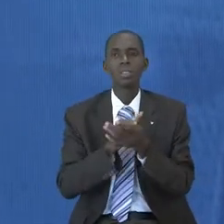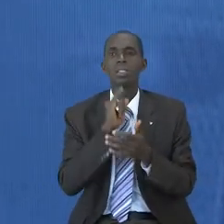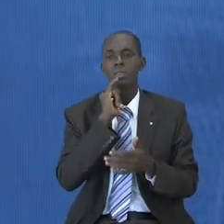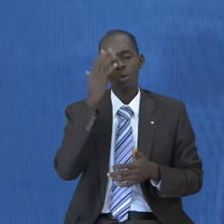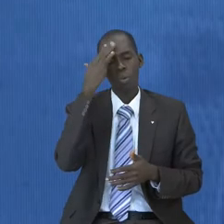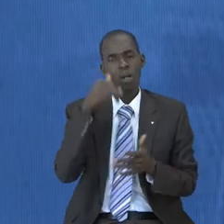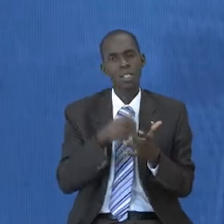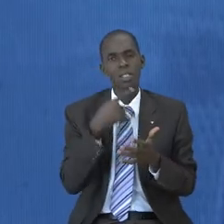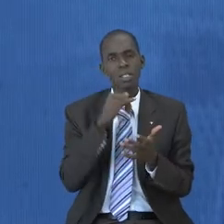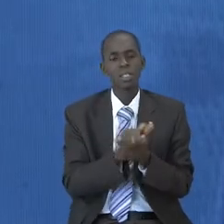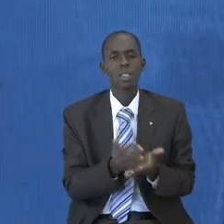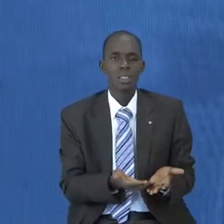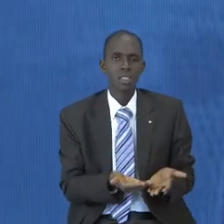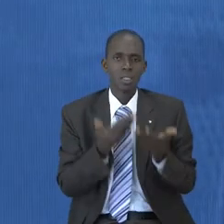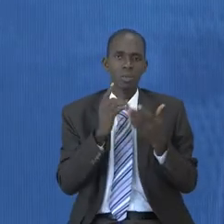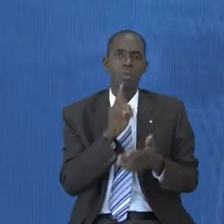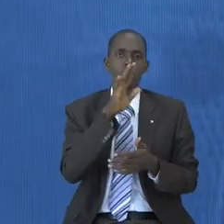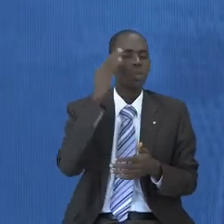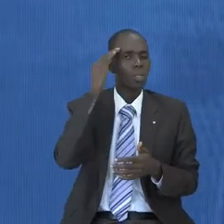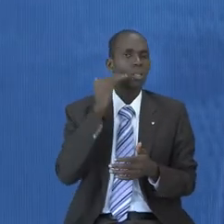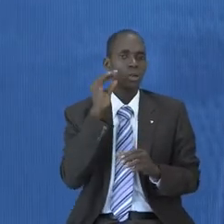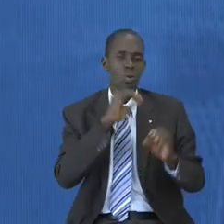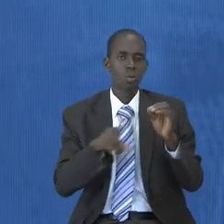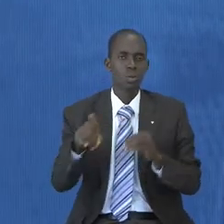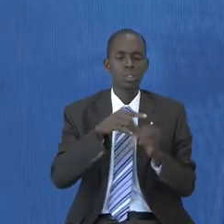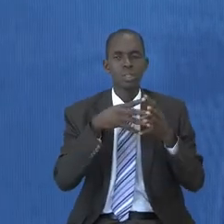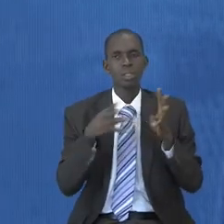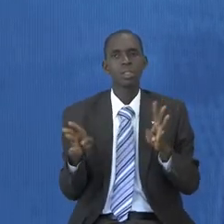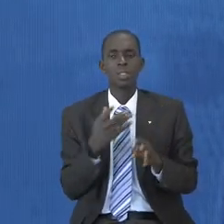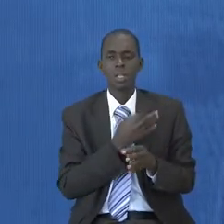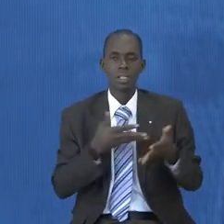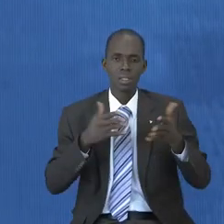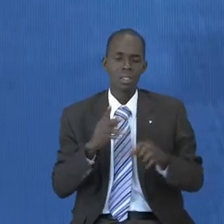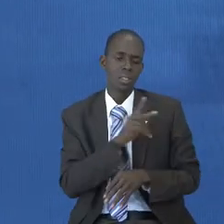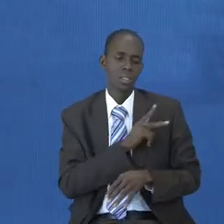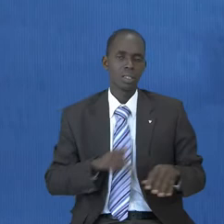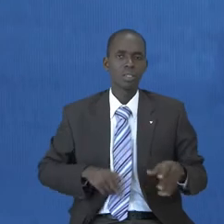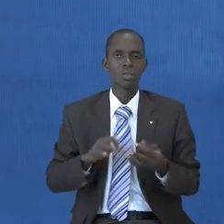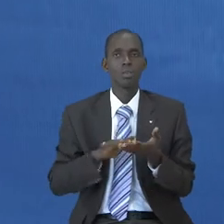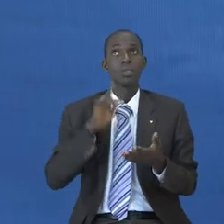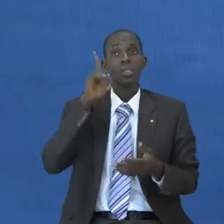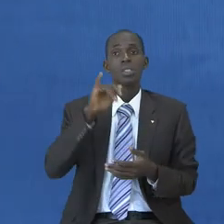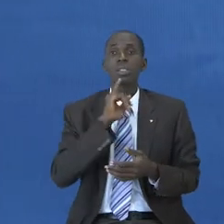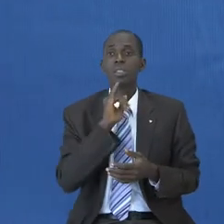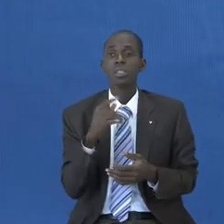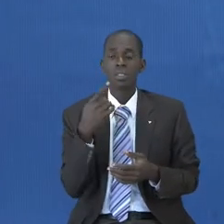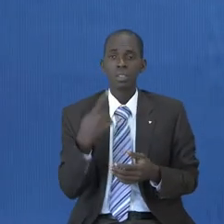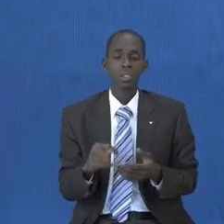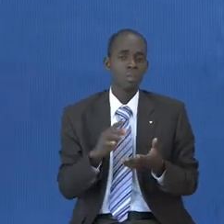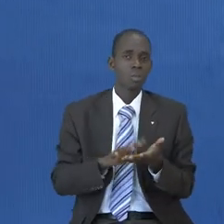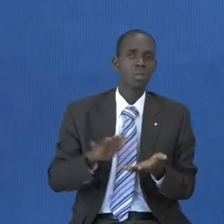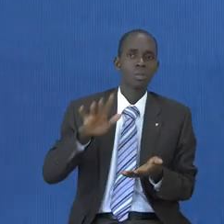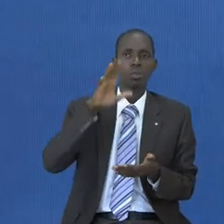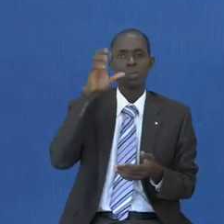your heads, O ye gates, and let the King of glory. He's been glorious in the millennial kingdom. It's been glorious